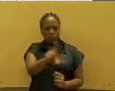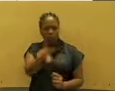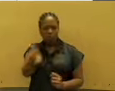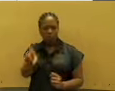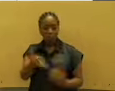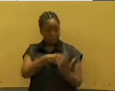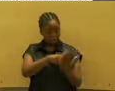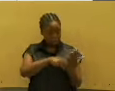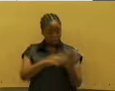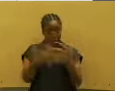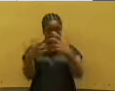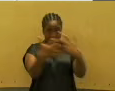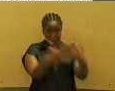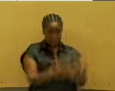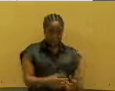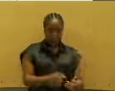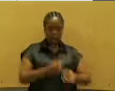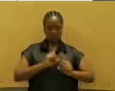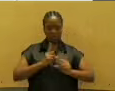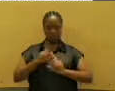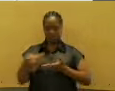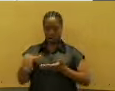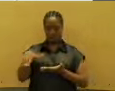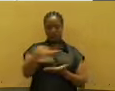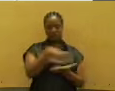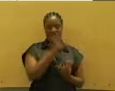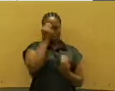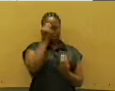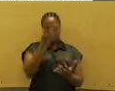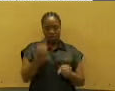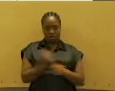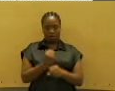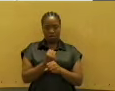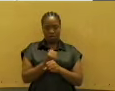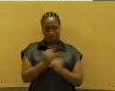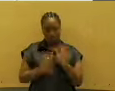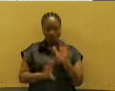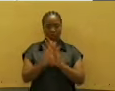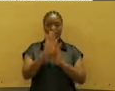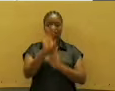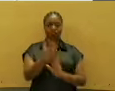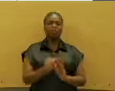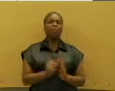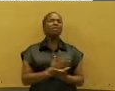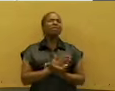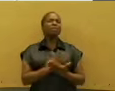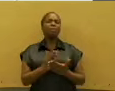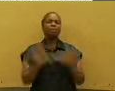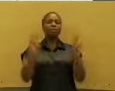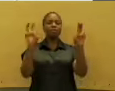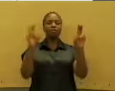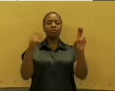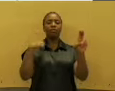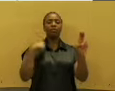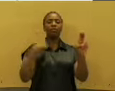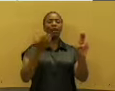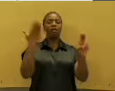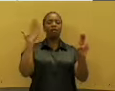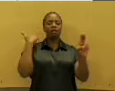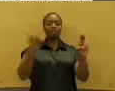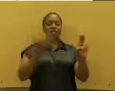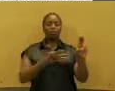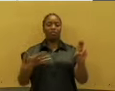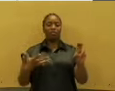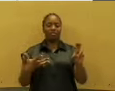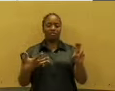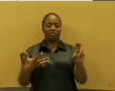on the spectrum. So although some of the concerns regarding gender justice have tended to focus on women in the past, gender justice